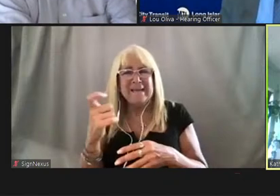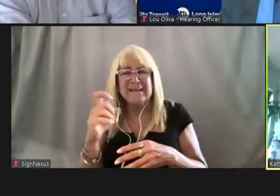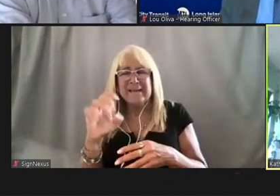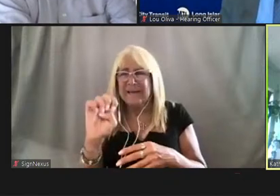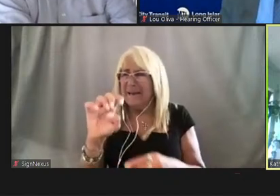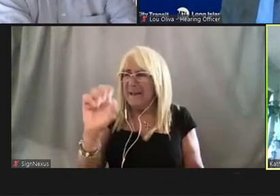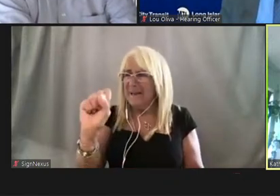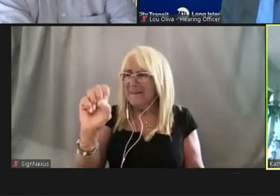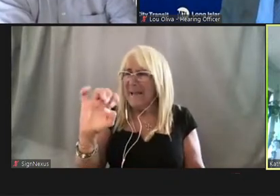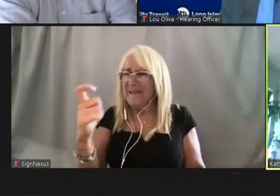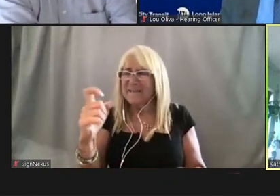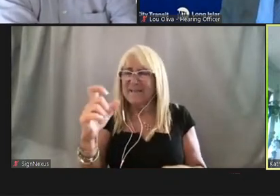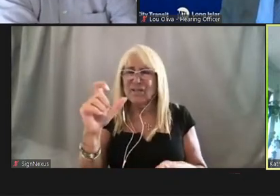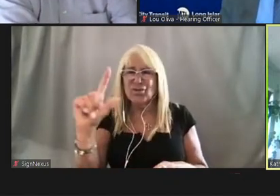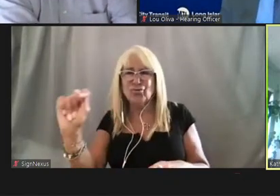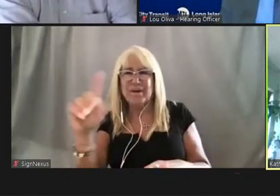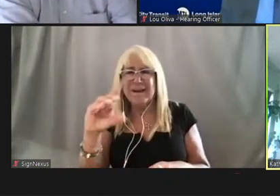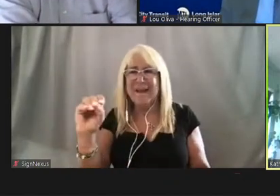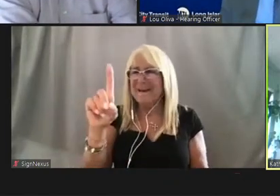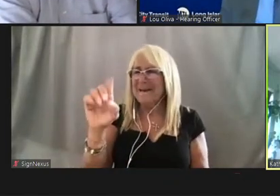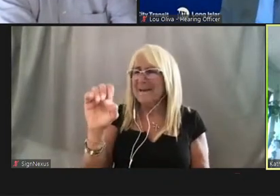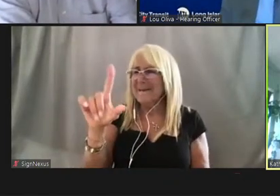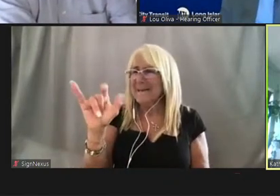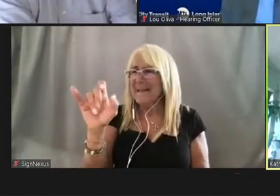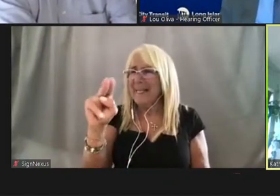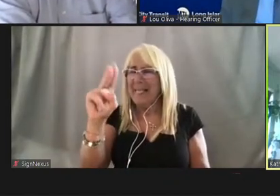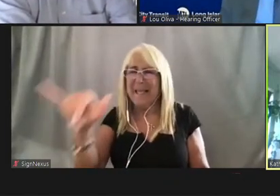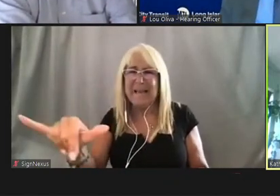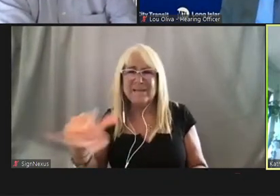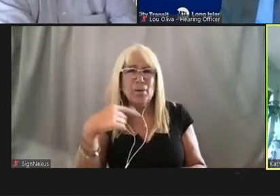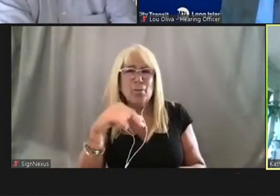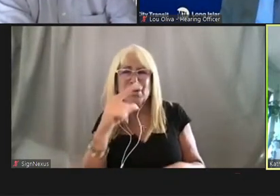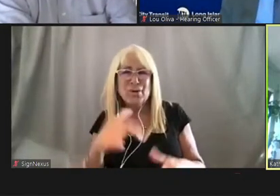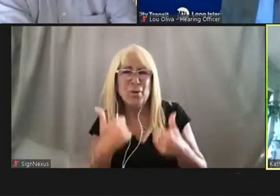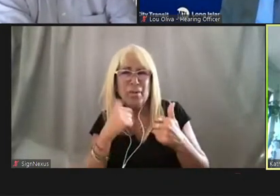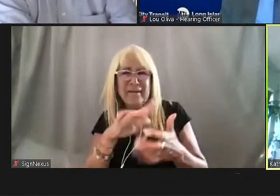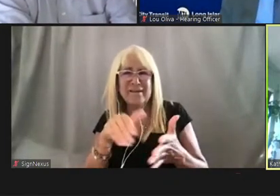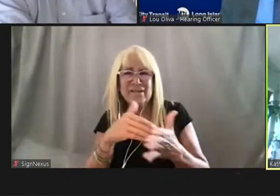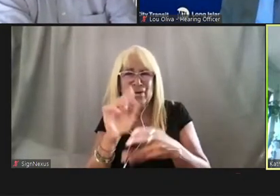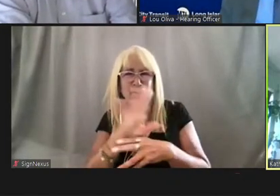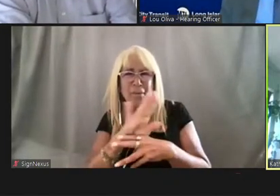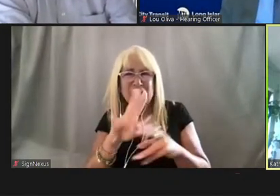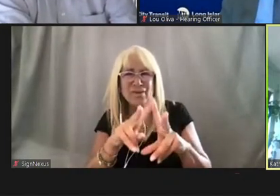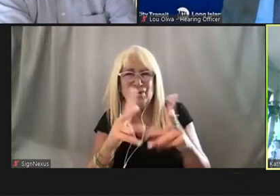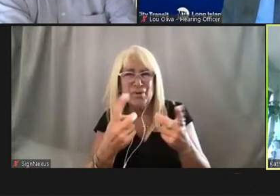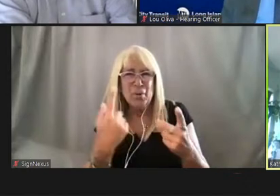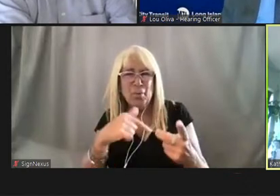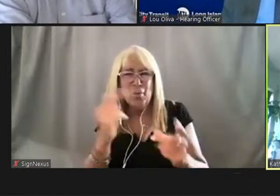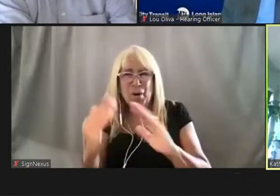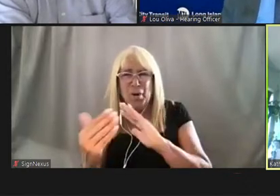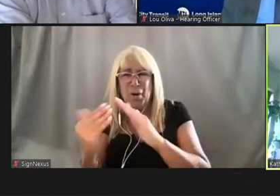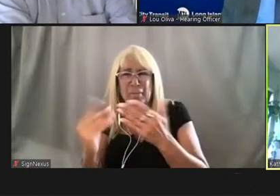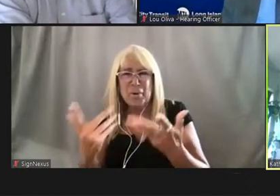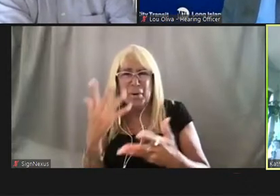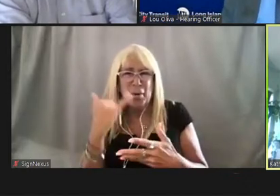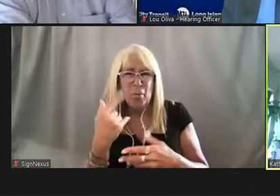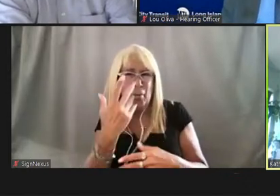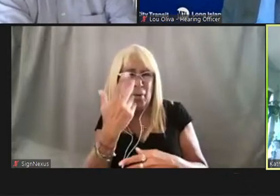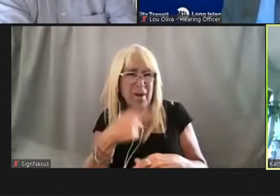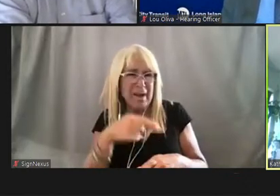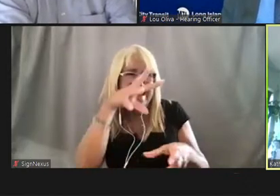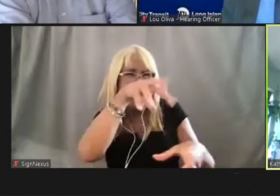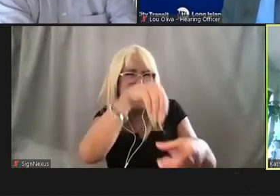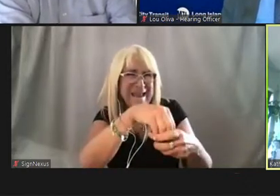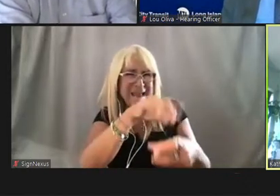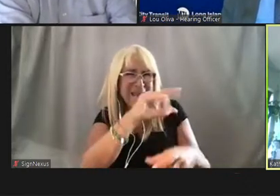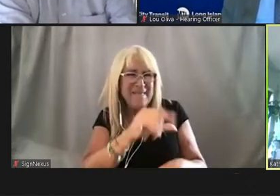we don't live in the central business district we're a community and it's unfair to price us in a way as though we were in